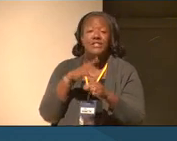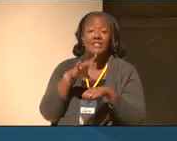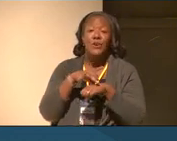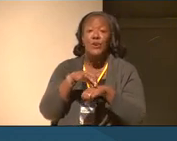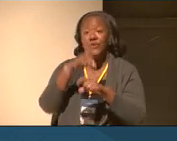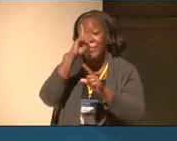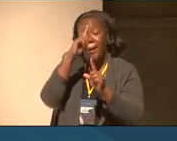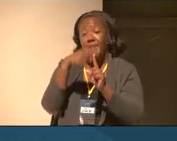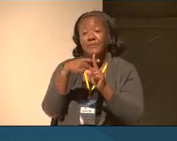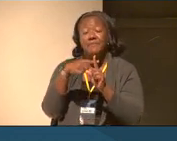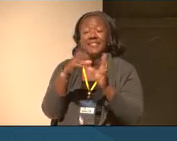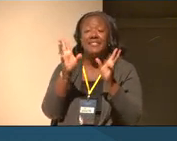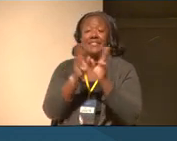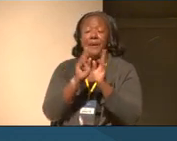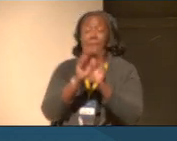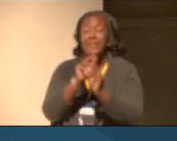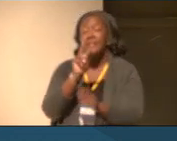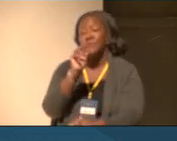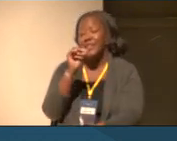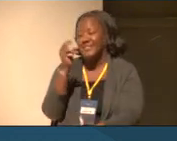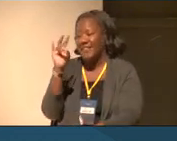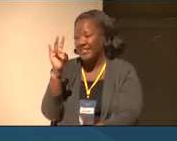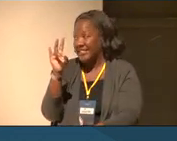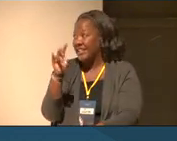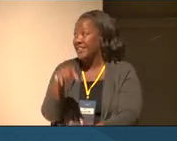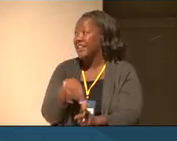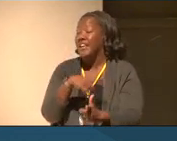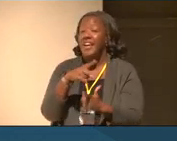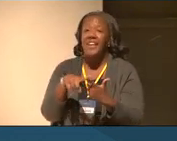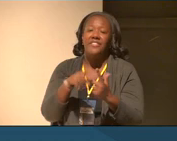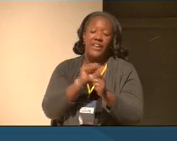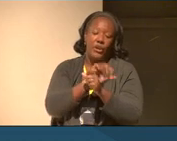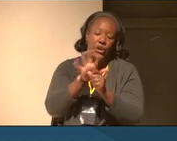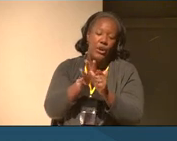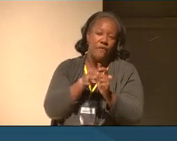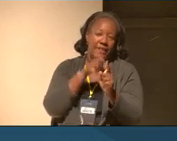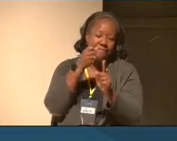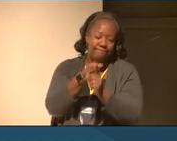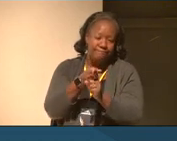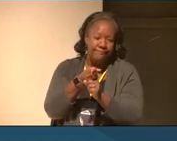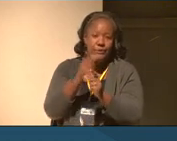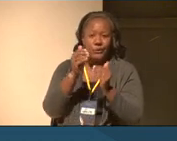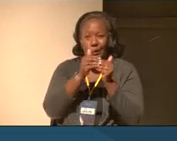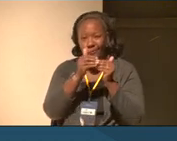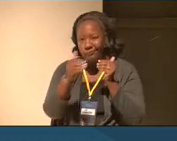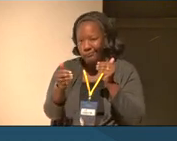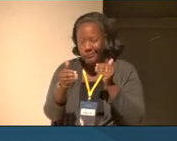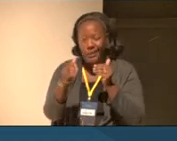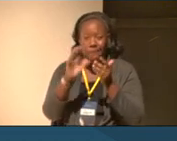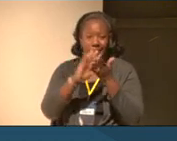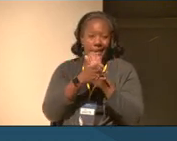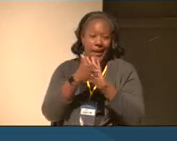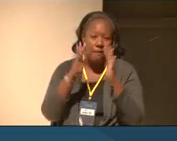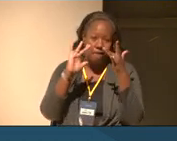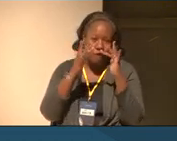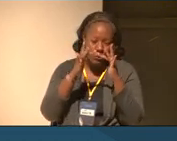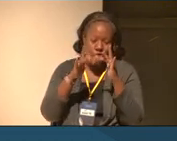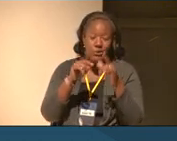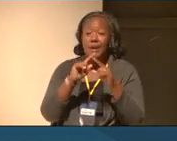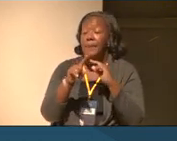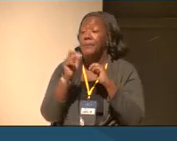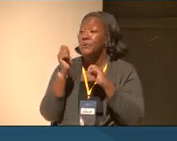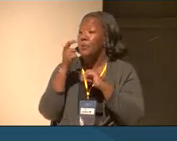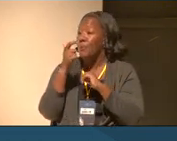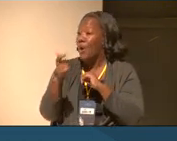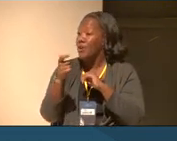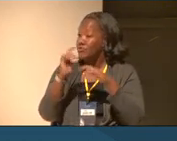in 2017. And then there were two, unfortunately, the pandemic kicked in, so the subsequent summits were all virtual. But they're all available online.